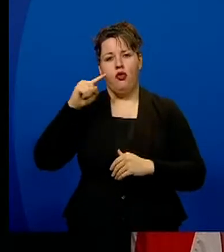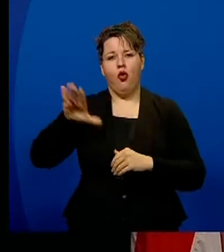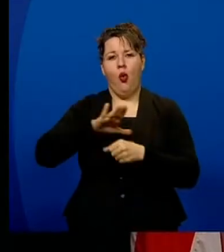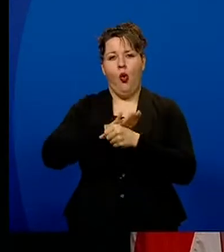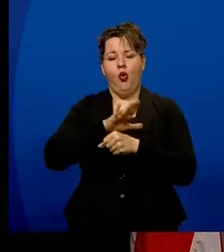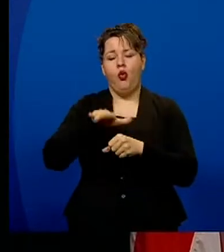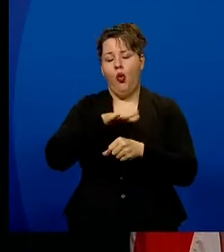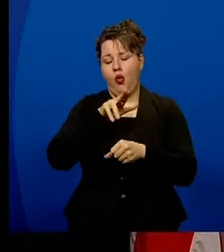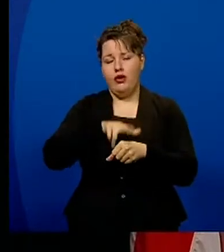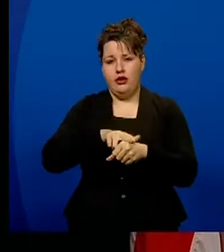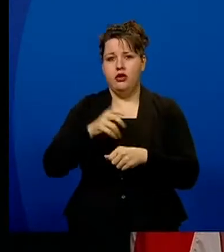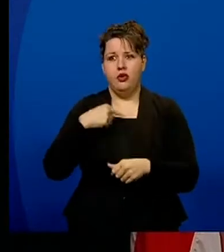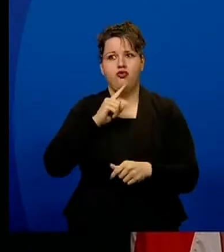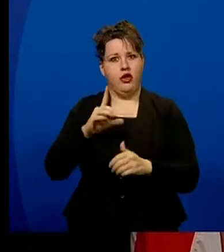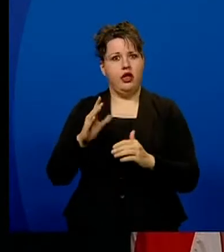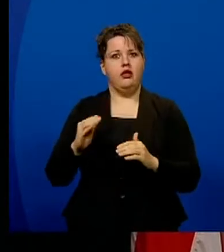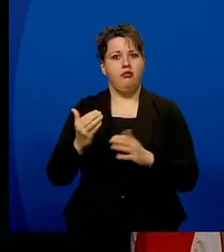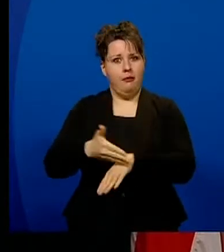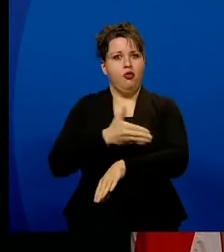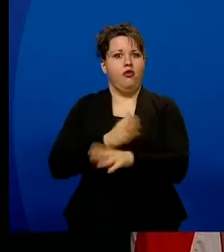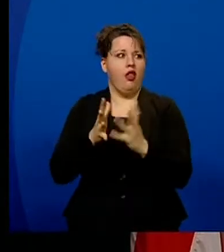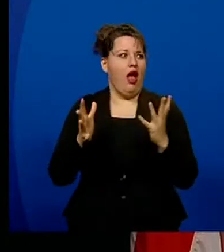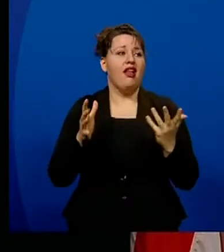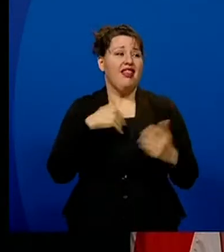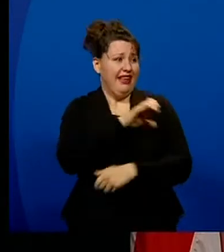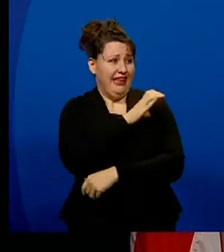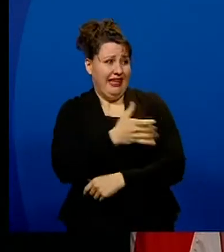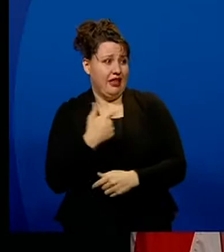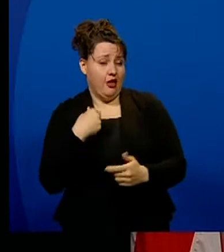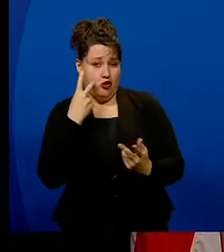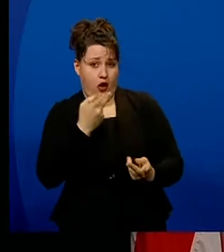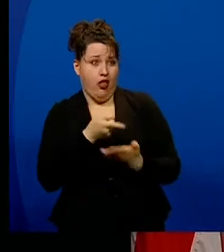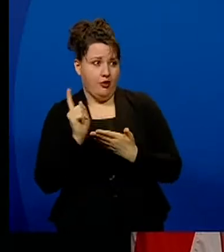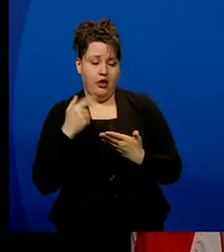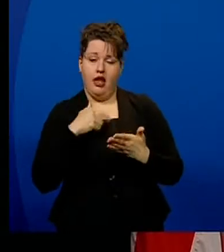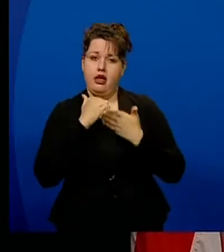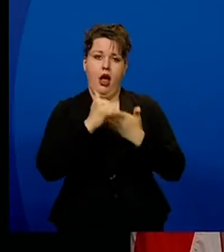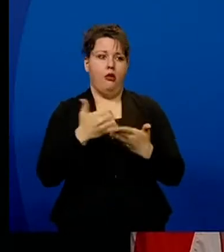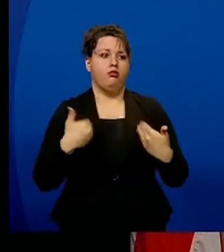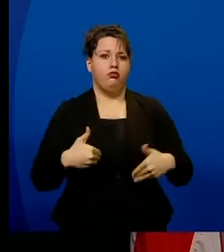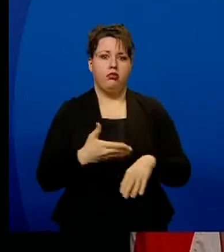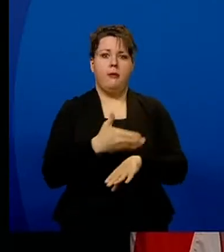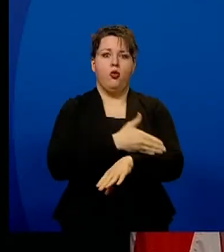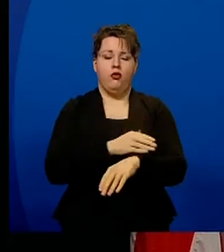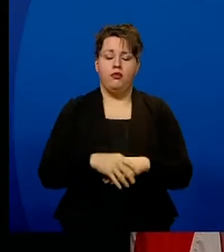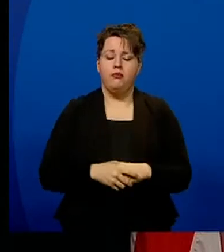progress from that perspective. And the clinics, like I witnessed last week, it really helps those numbers.